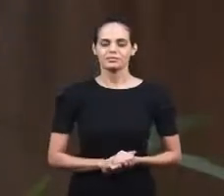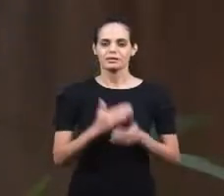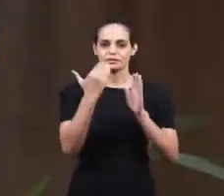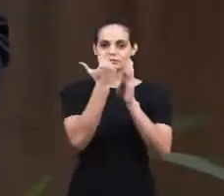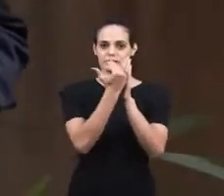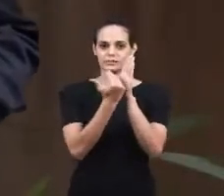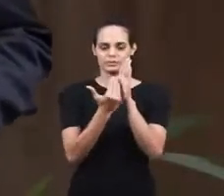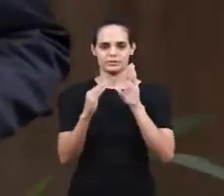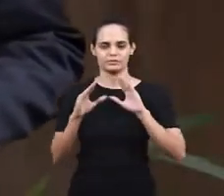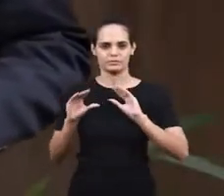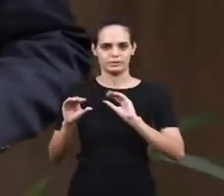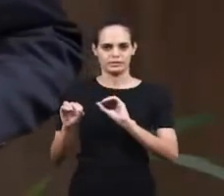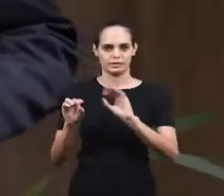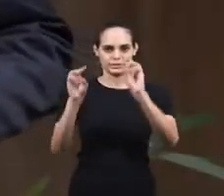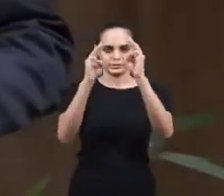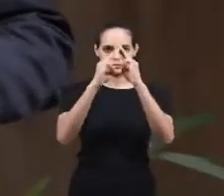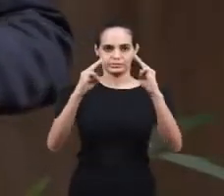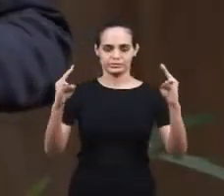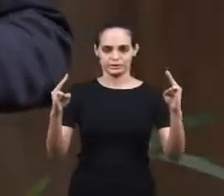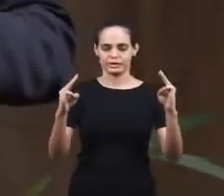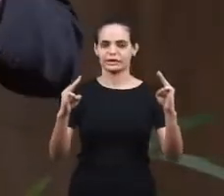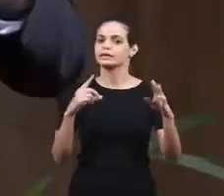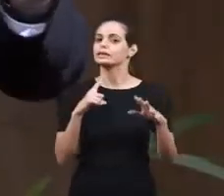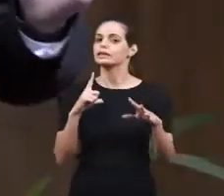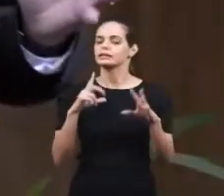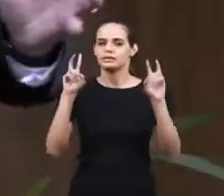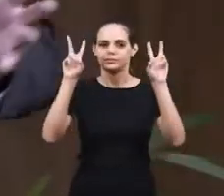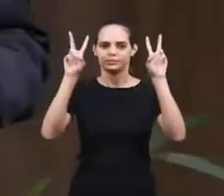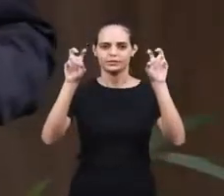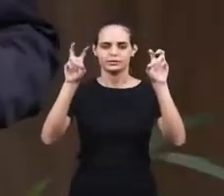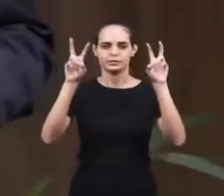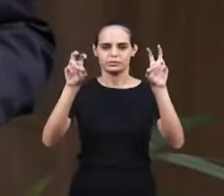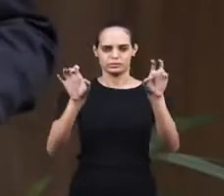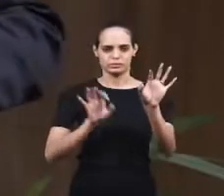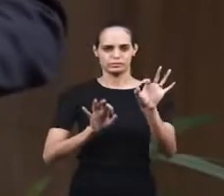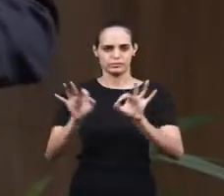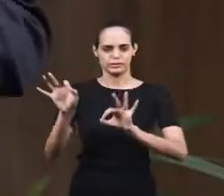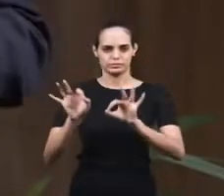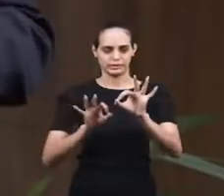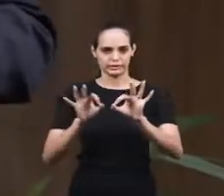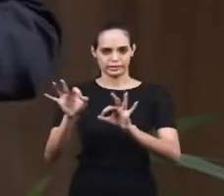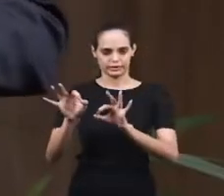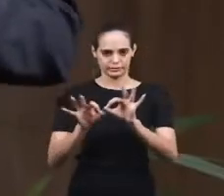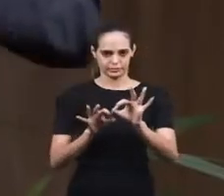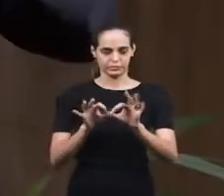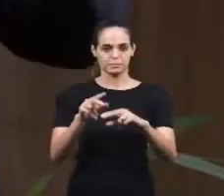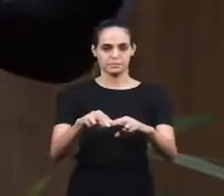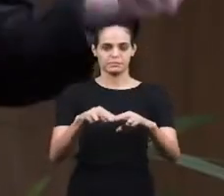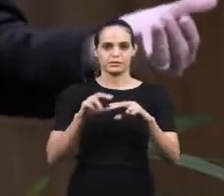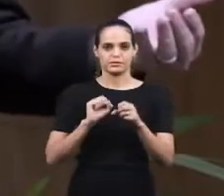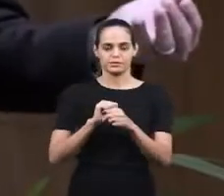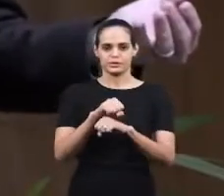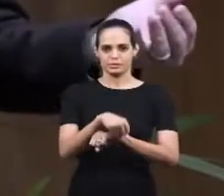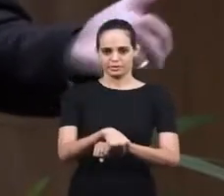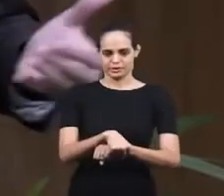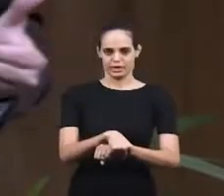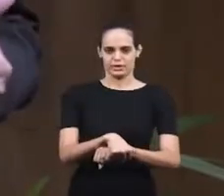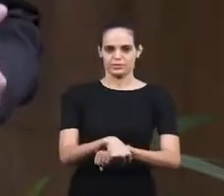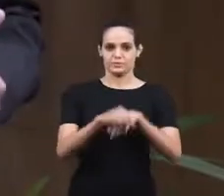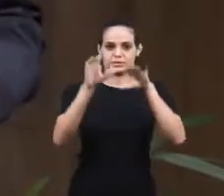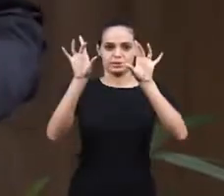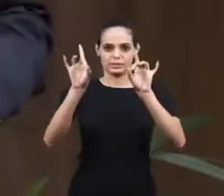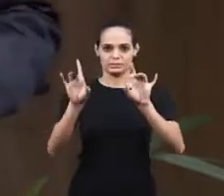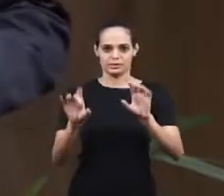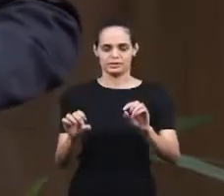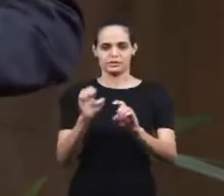Amen. The segment Lessons from the Mahanaim has its content produced from the seminars